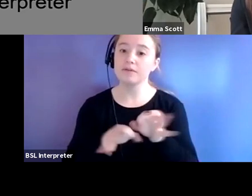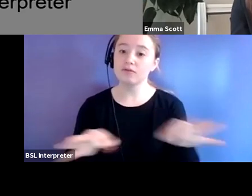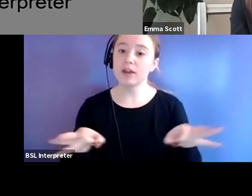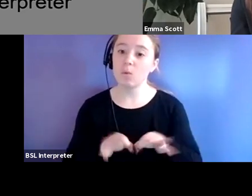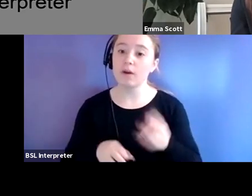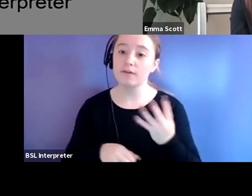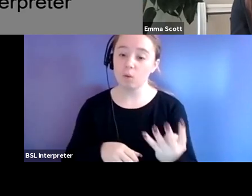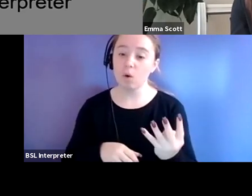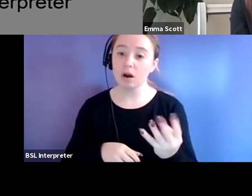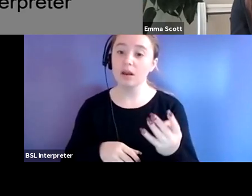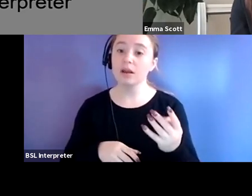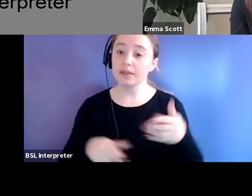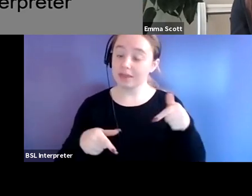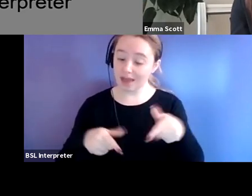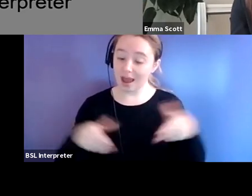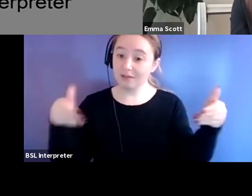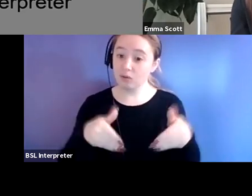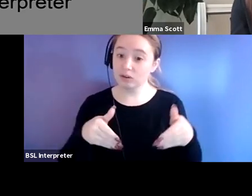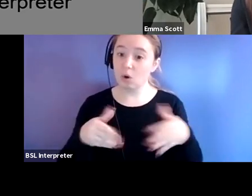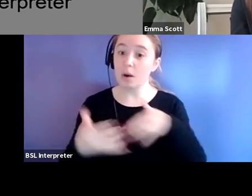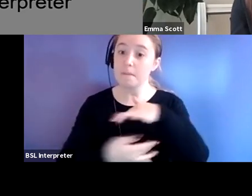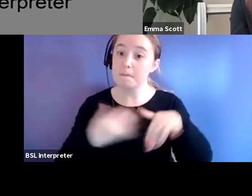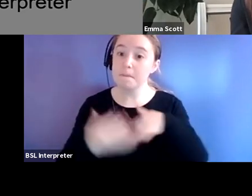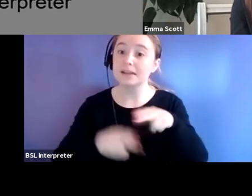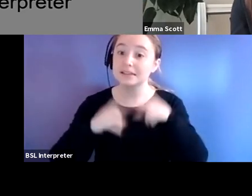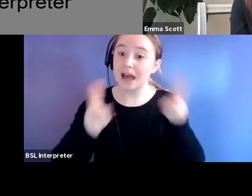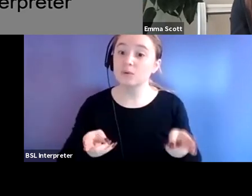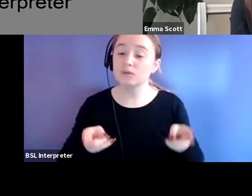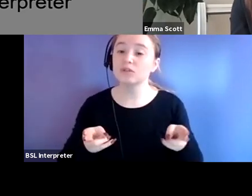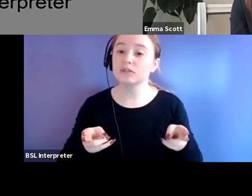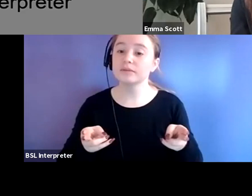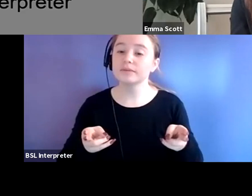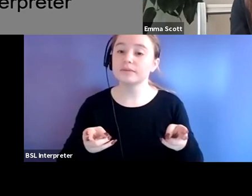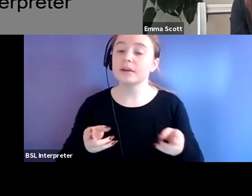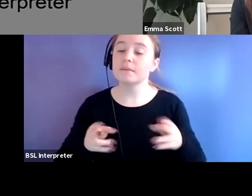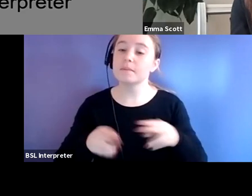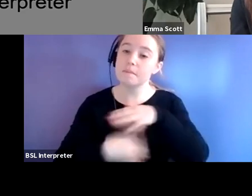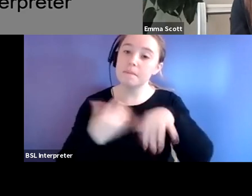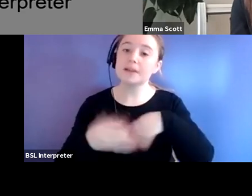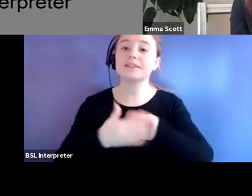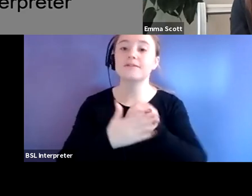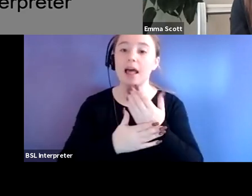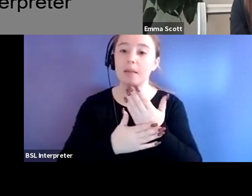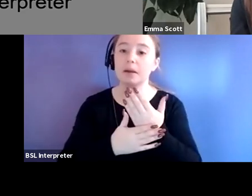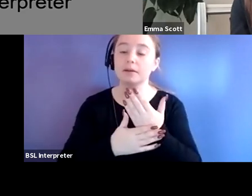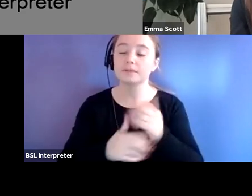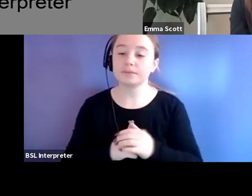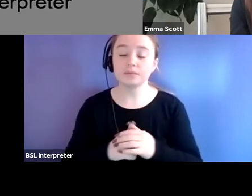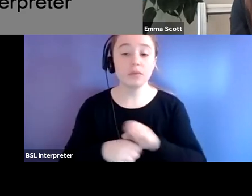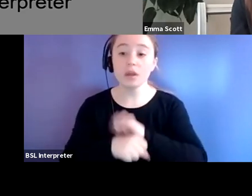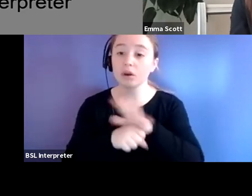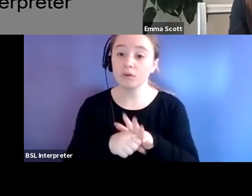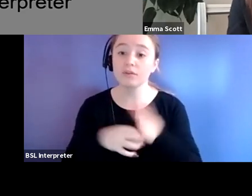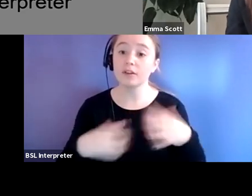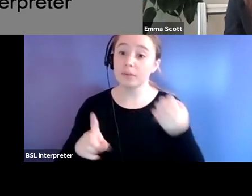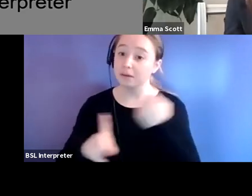for example, is increasingly focused on mixed developments and place. I've mentioned COVID, and we've seen the impact that